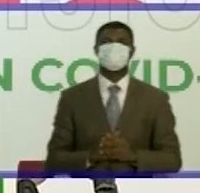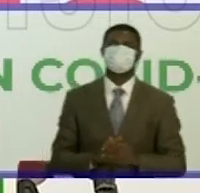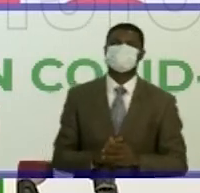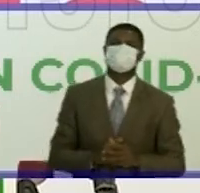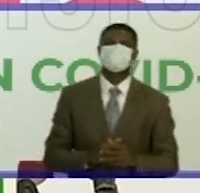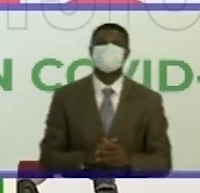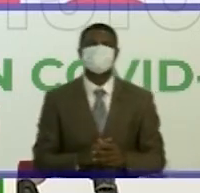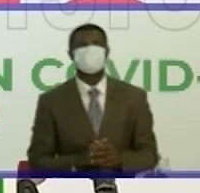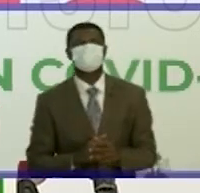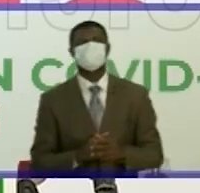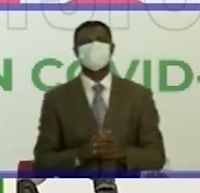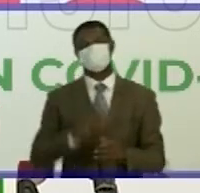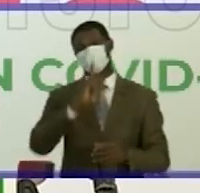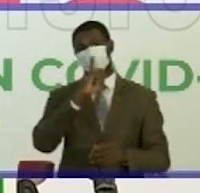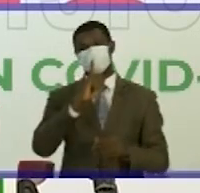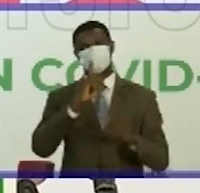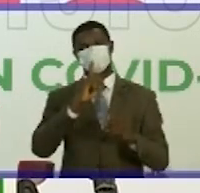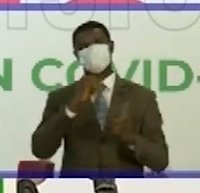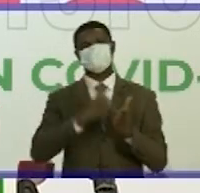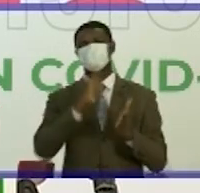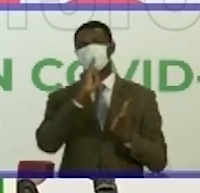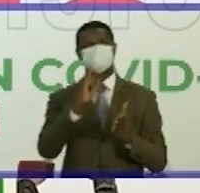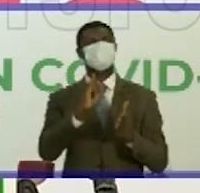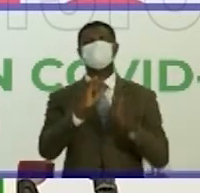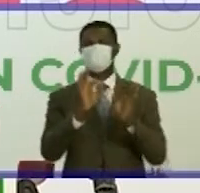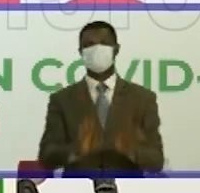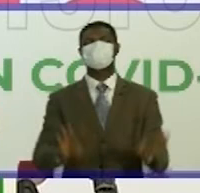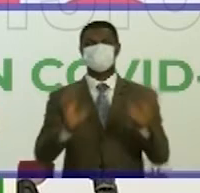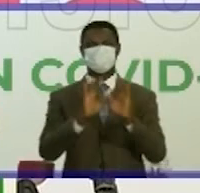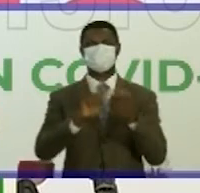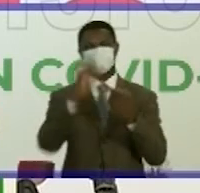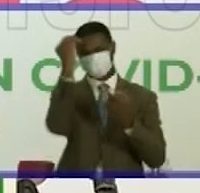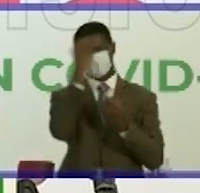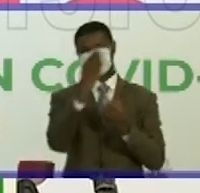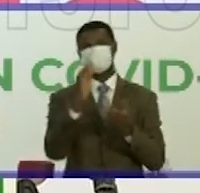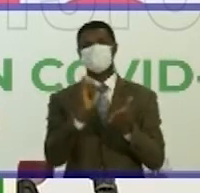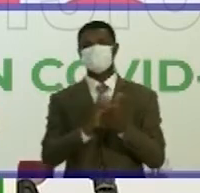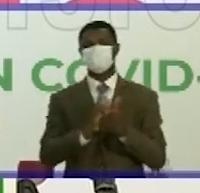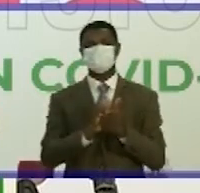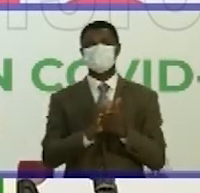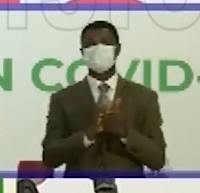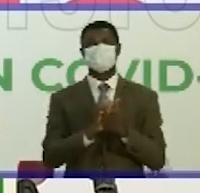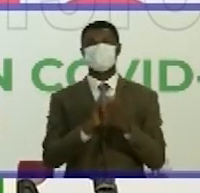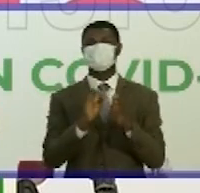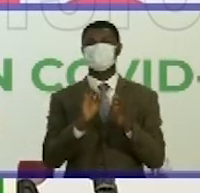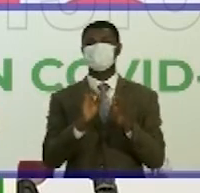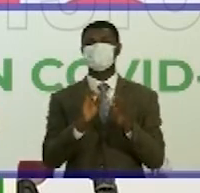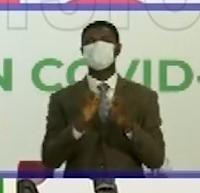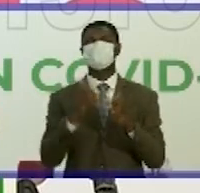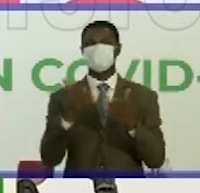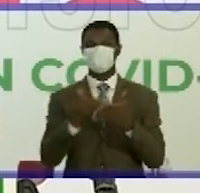It is, however, important to inform you that major changes being proposed are